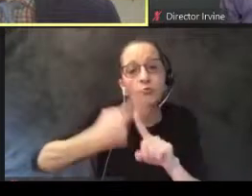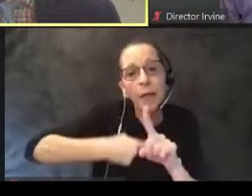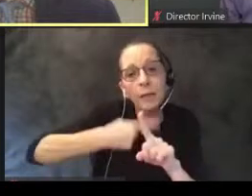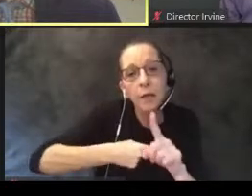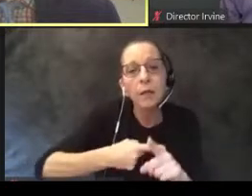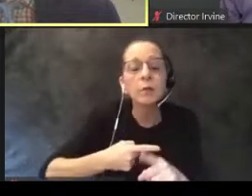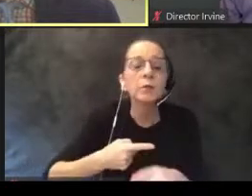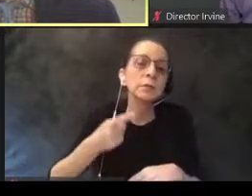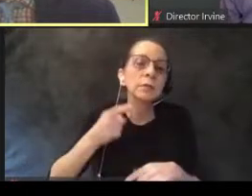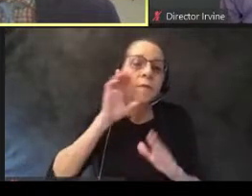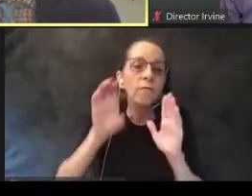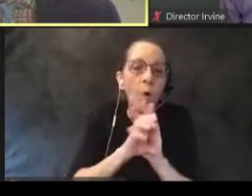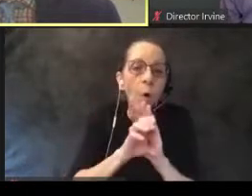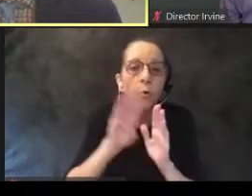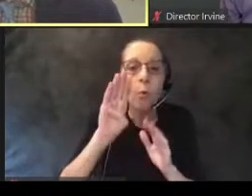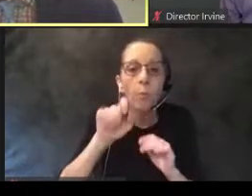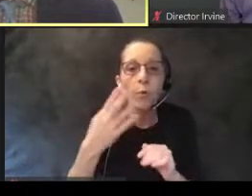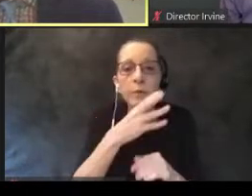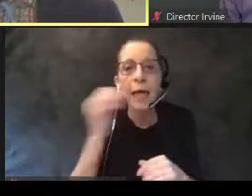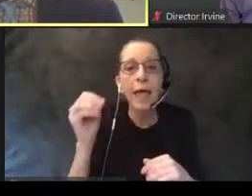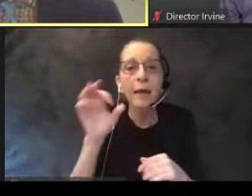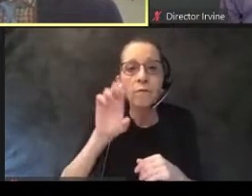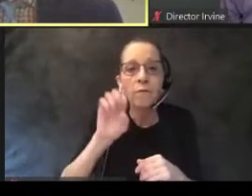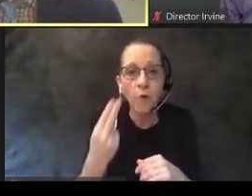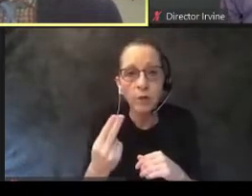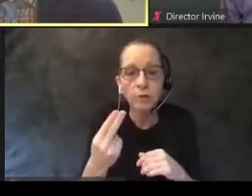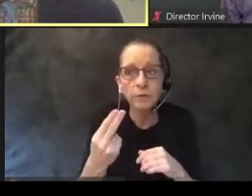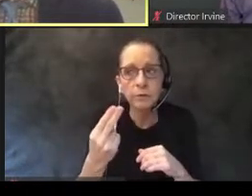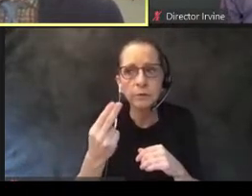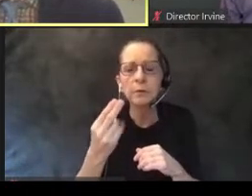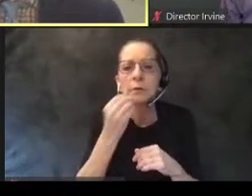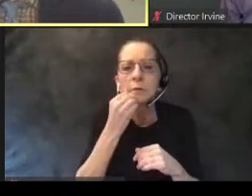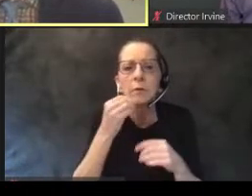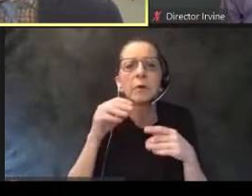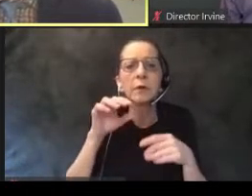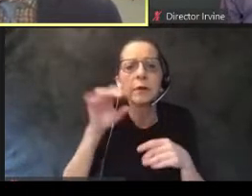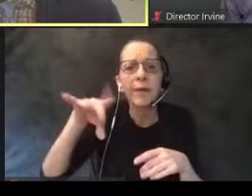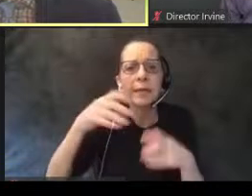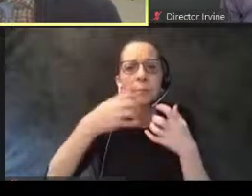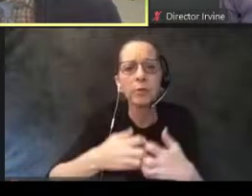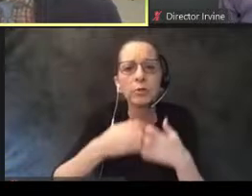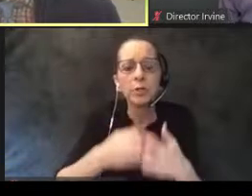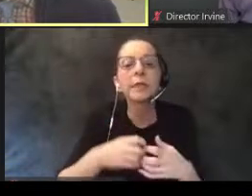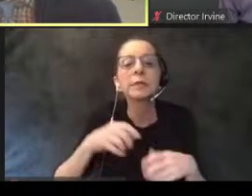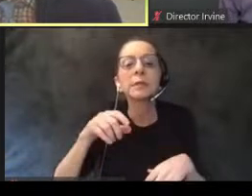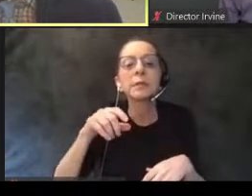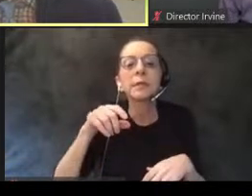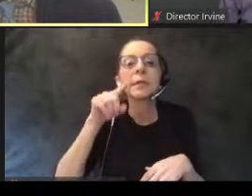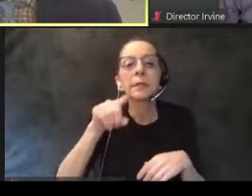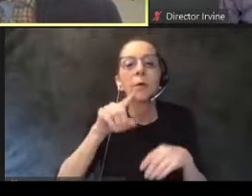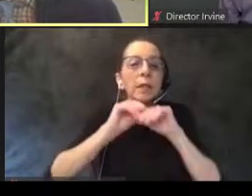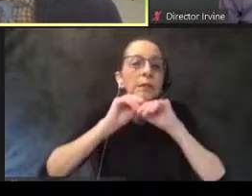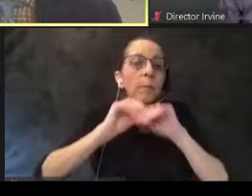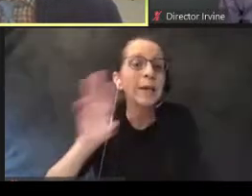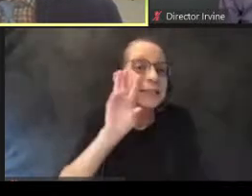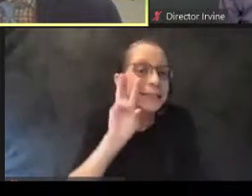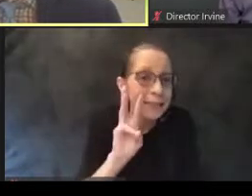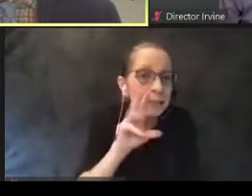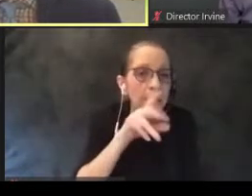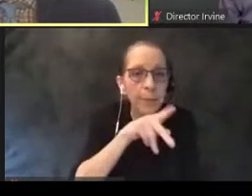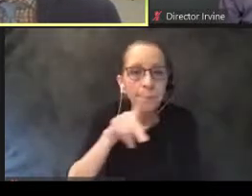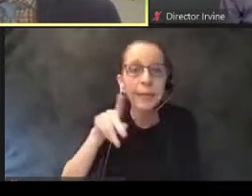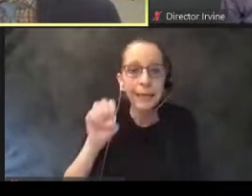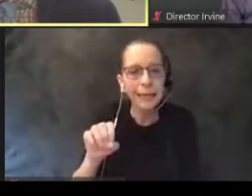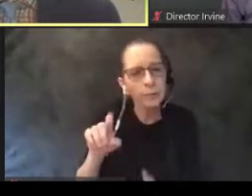and fresh food vending machines. The CTA staff proposes to initially deploy 6 PPE vending machines to